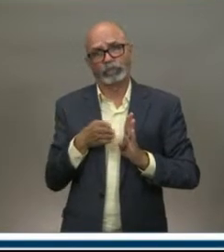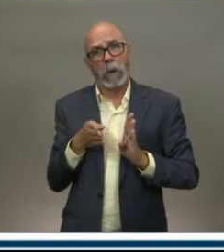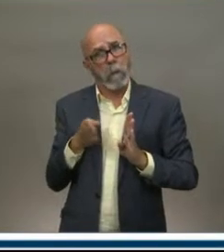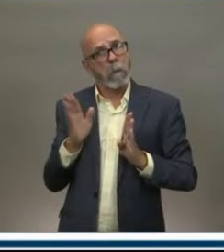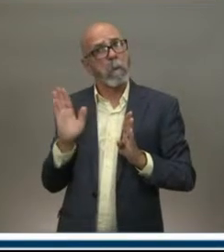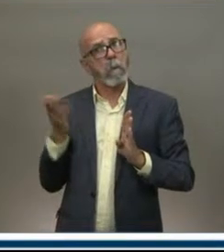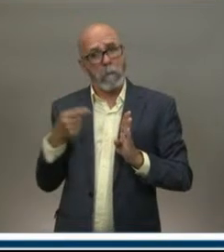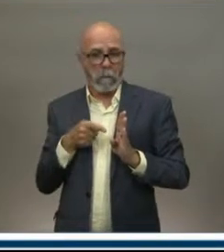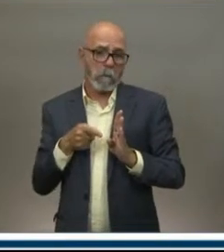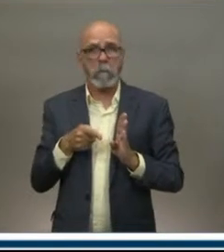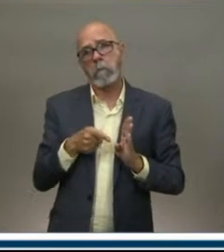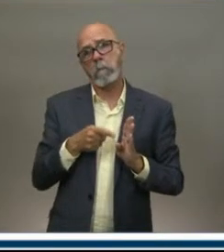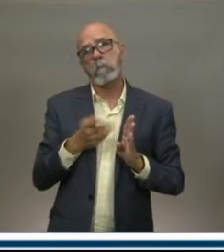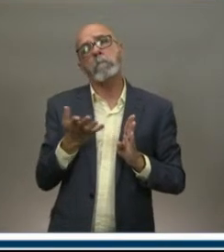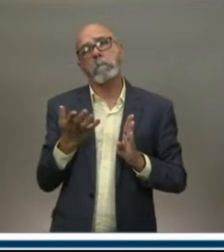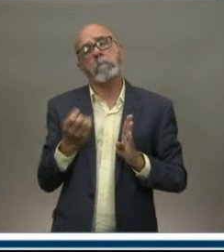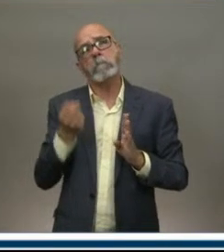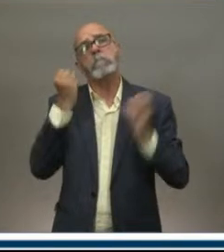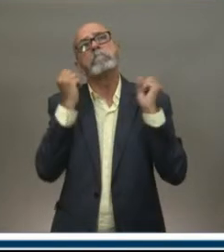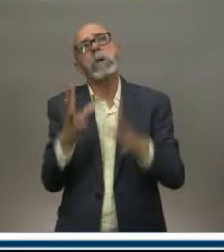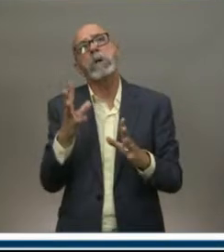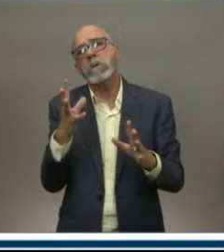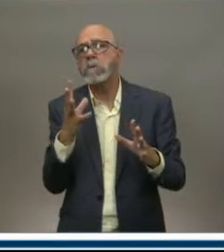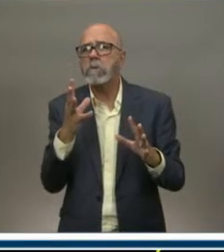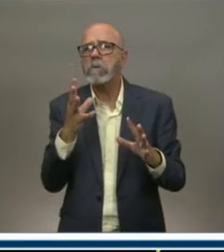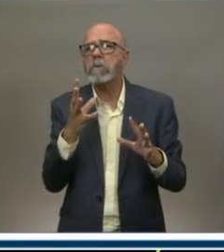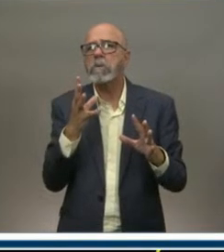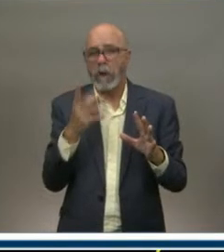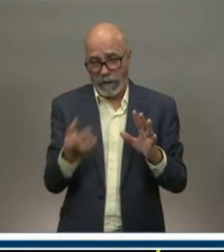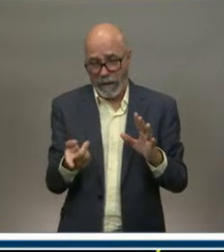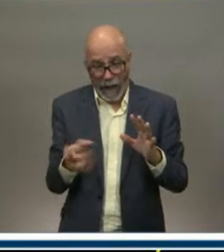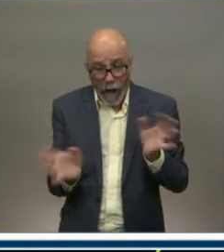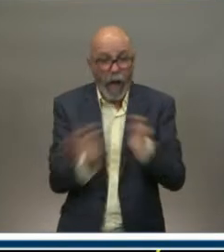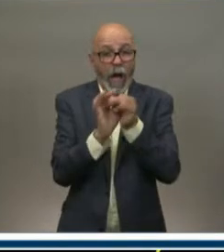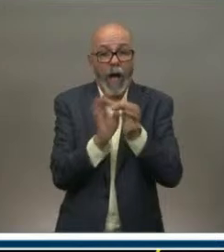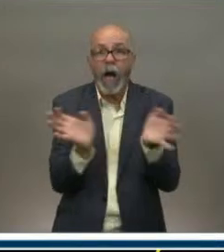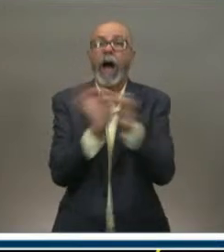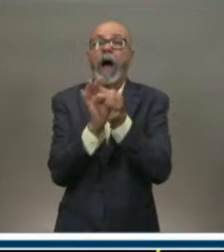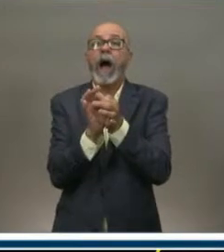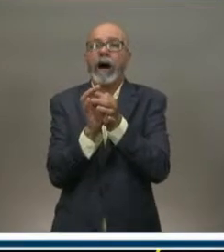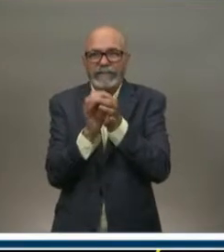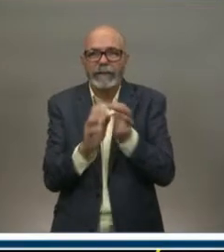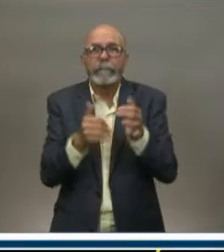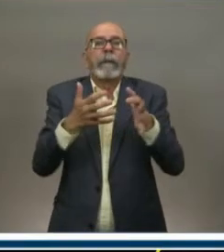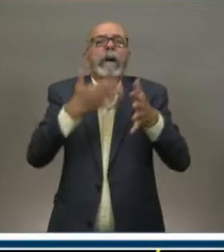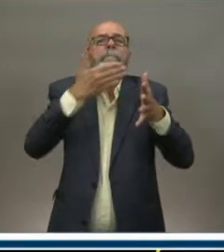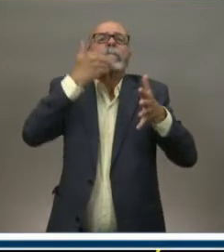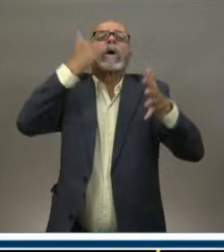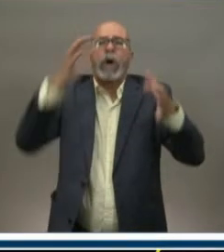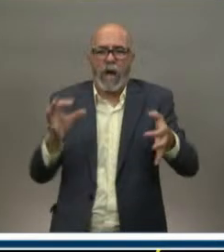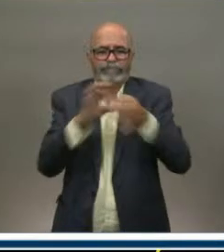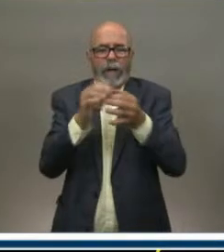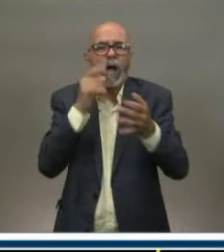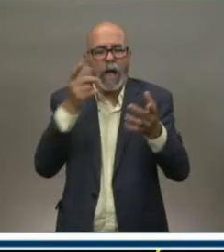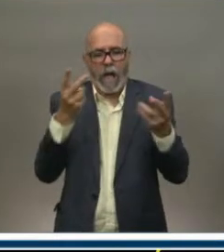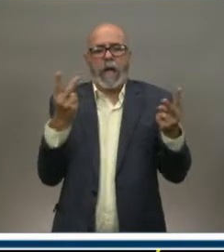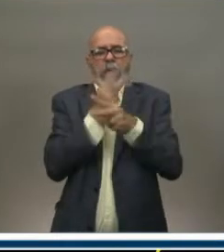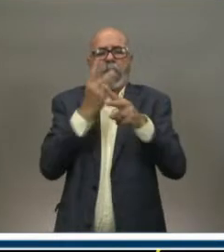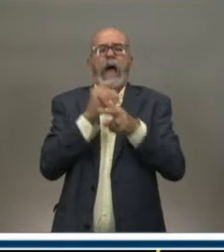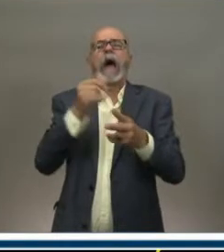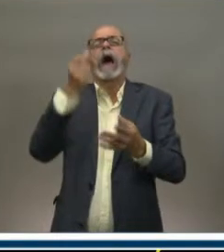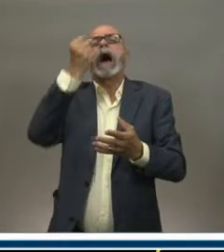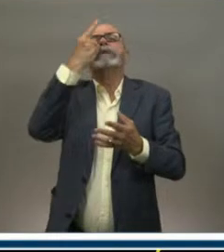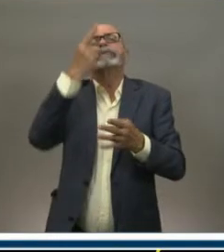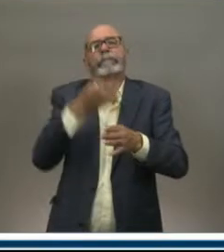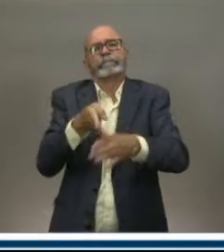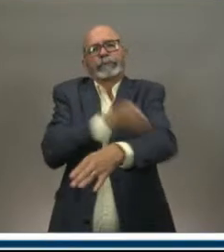many of those build up into the longer term. So there are things that we can do to help improve